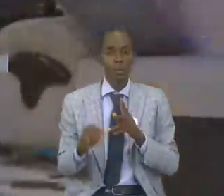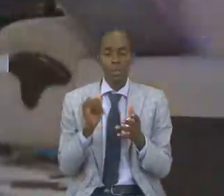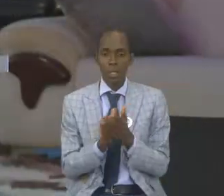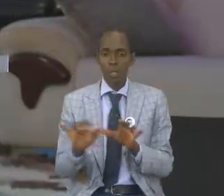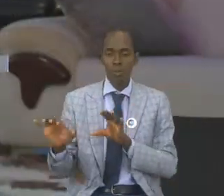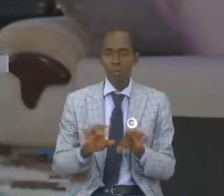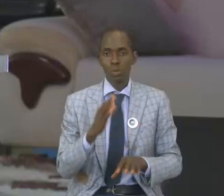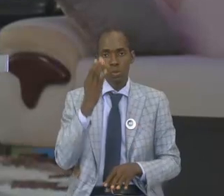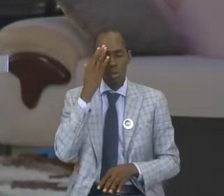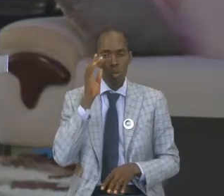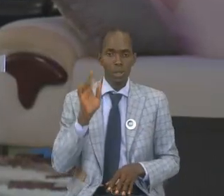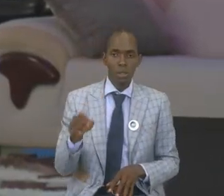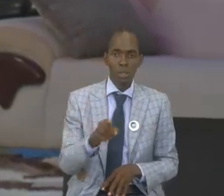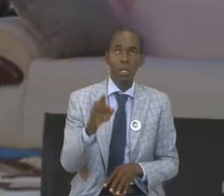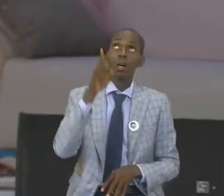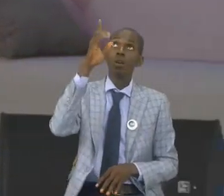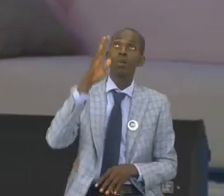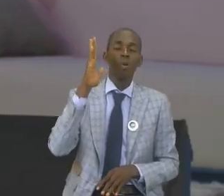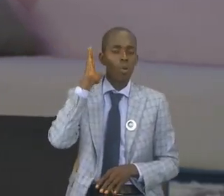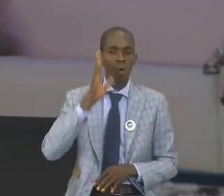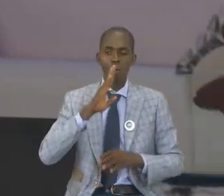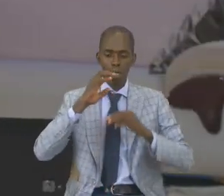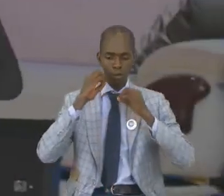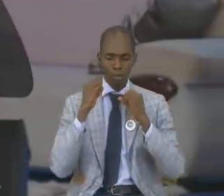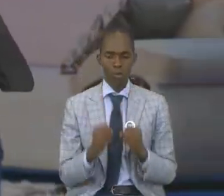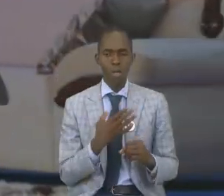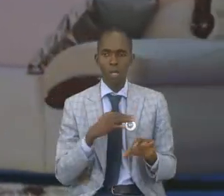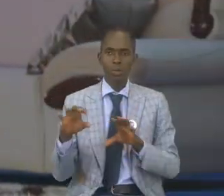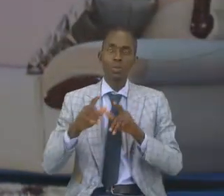their God, they shall be stronger and